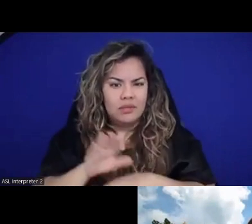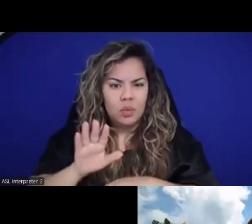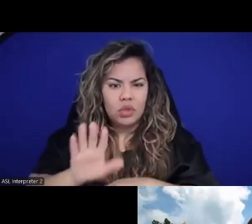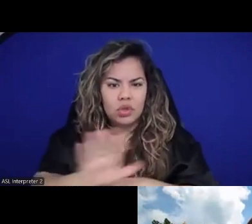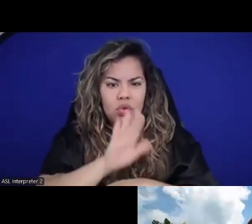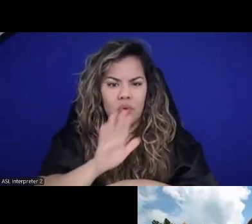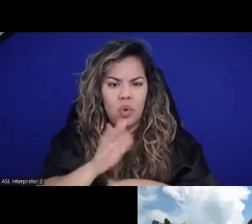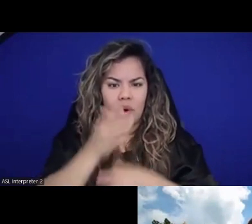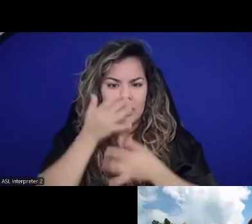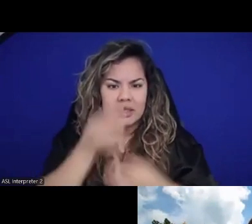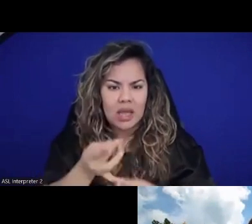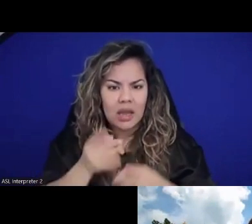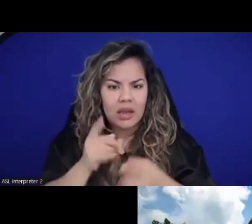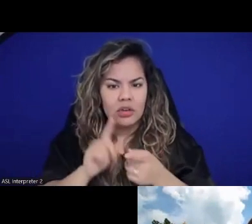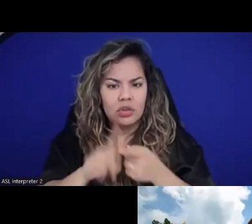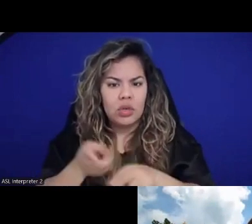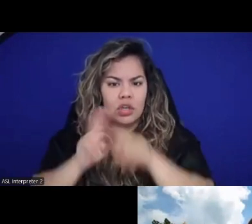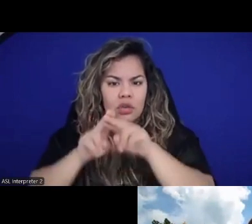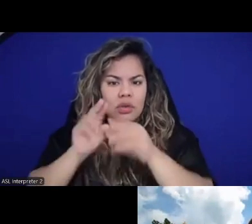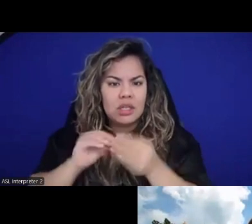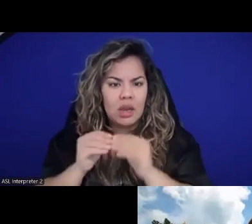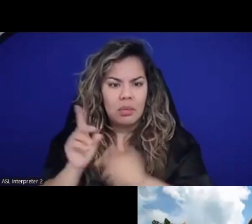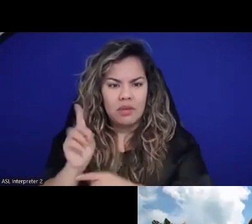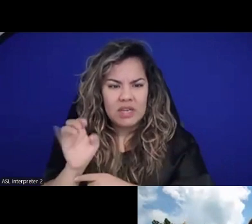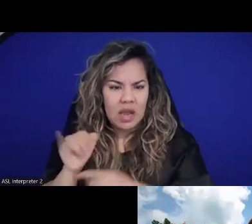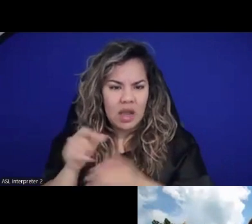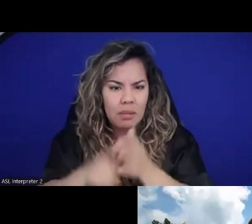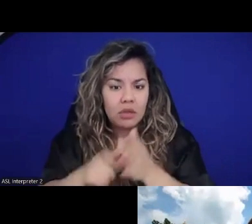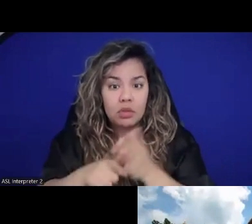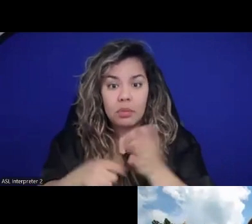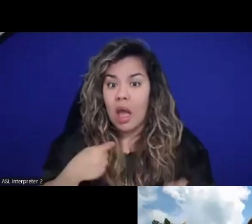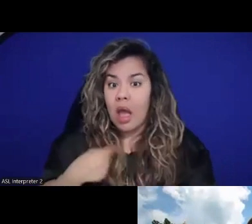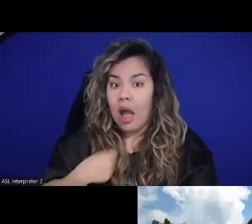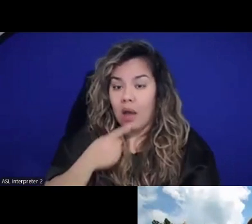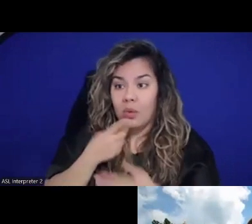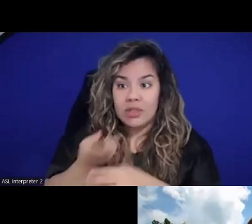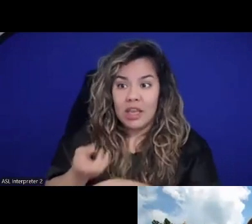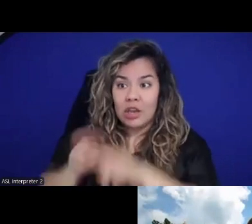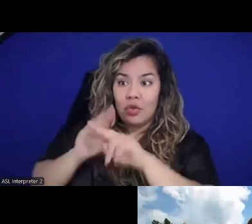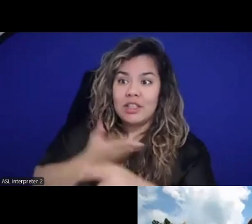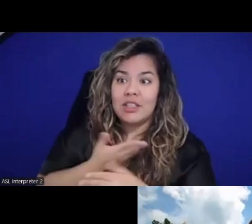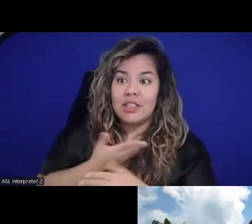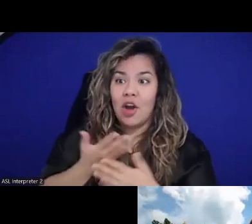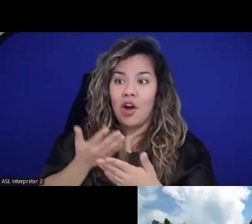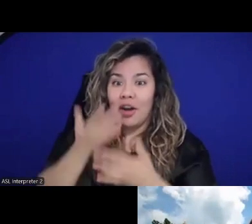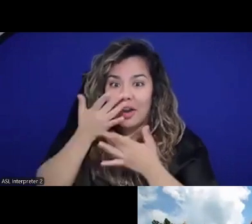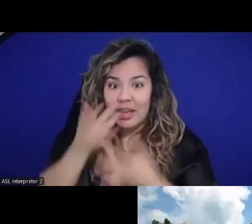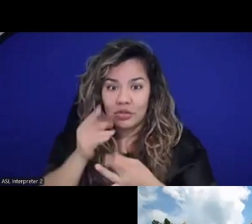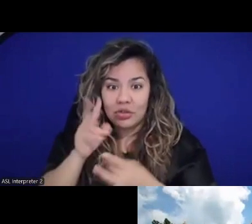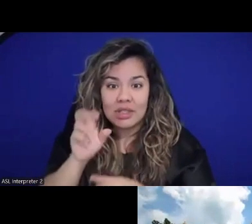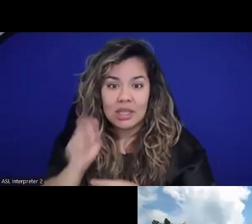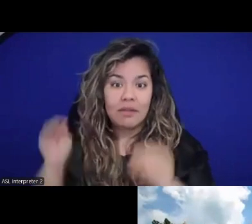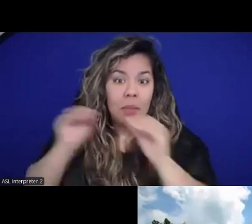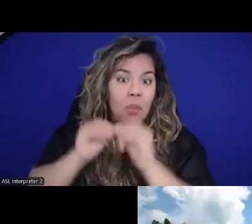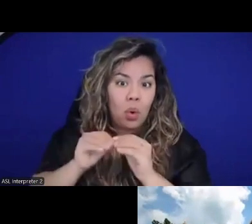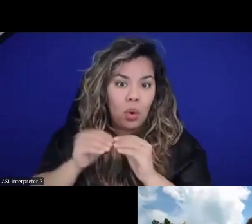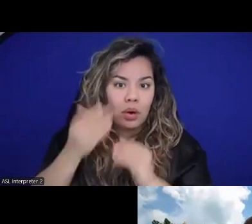will increase our desire even more, because it's so important that we continue to publish this